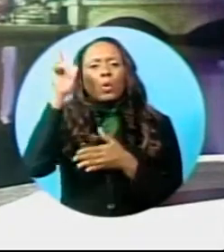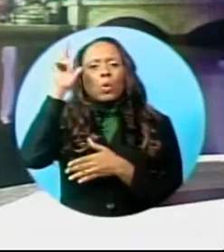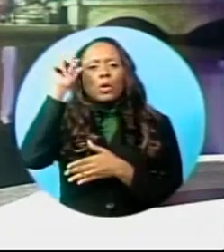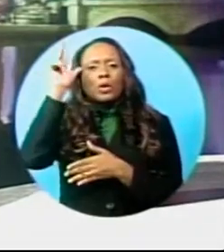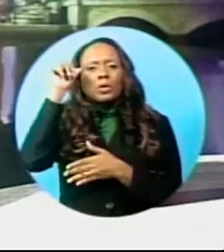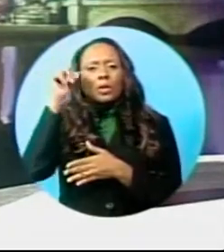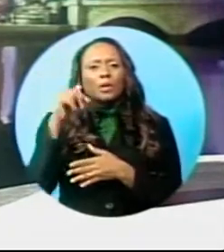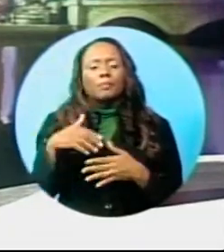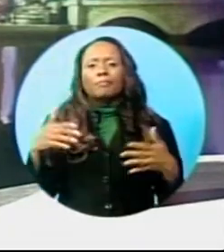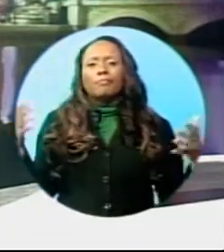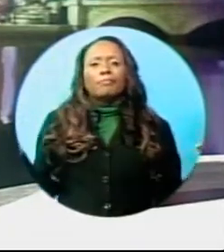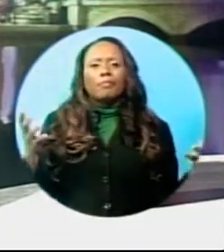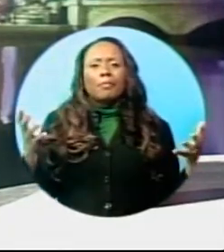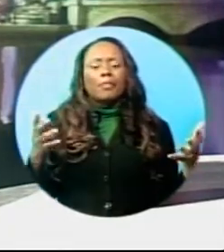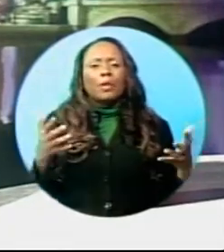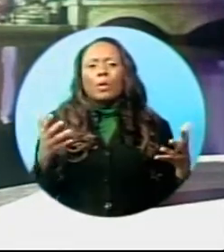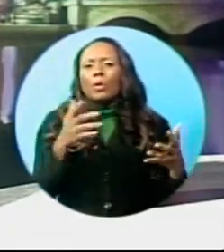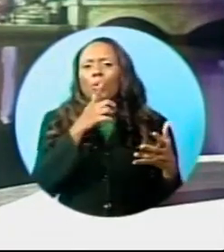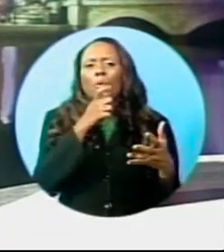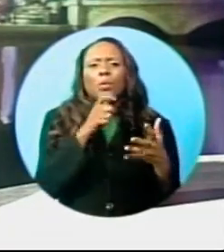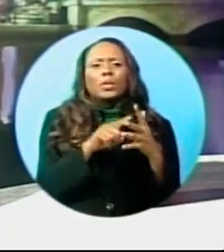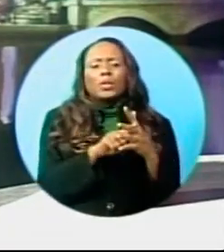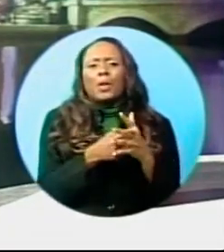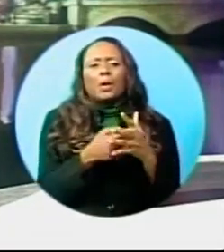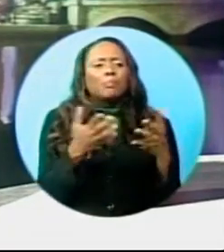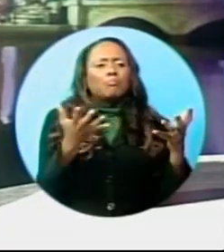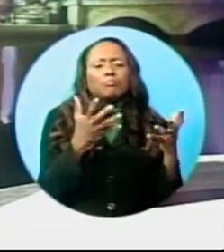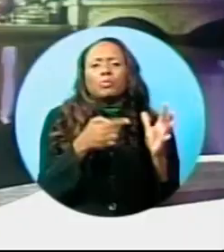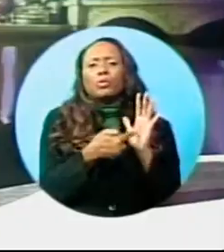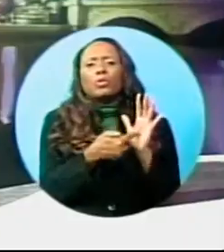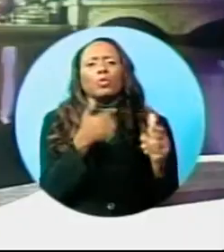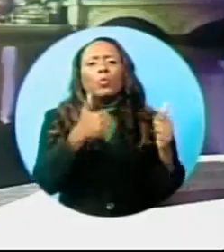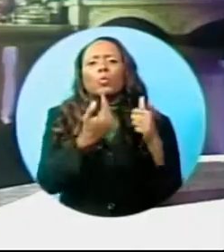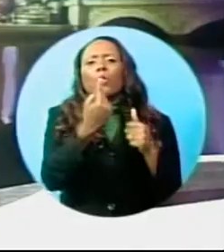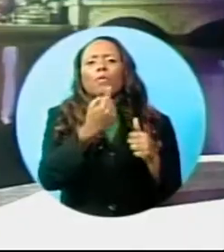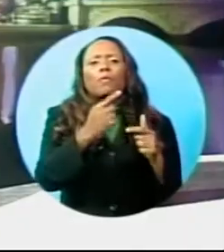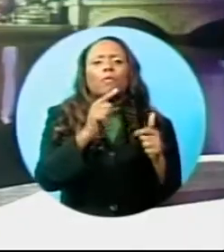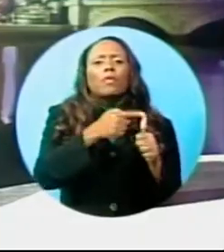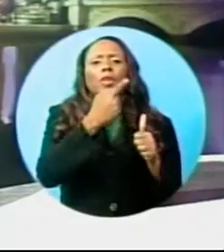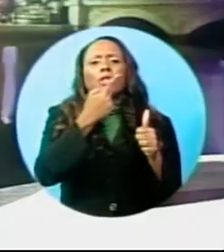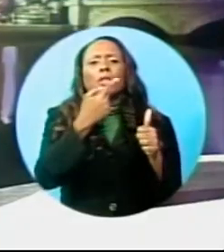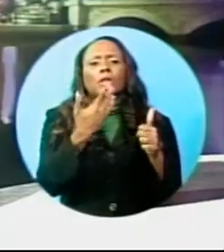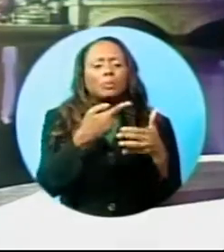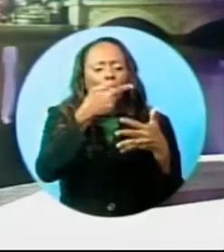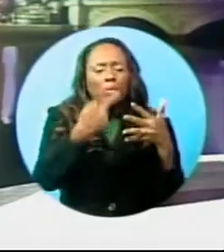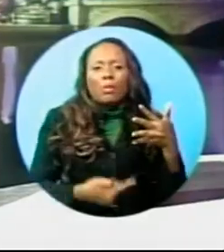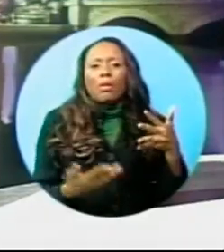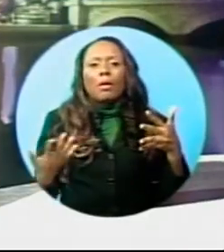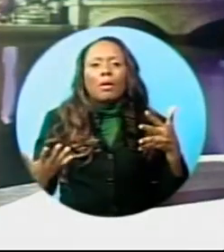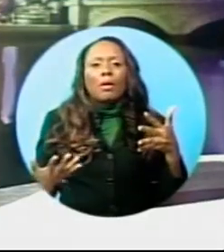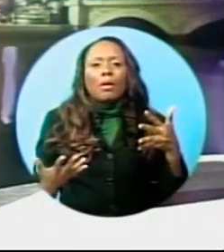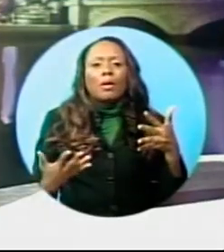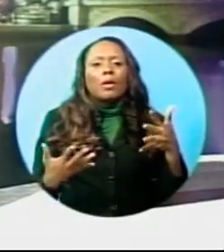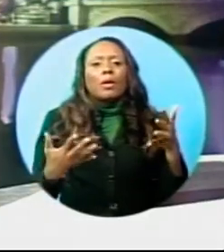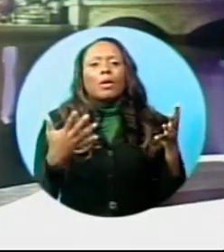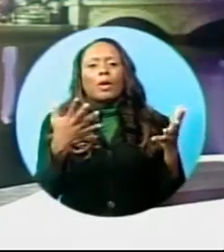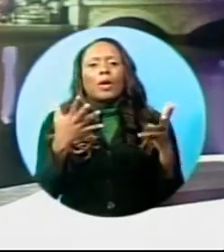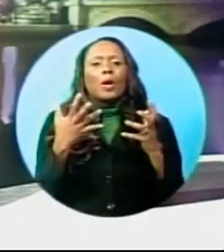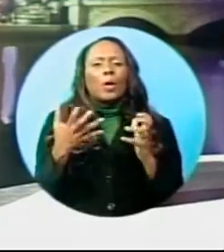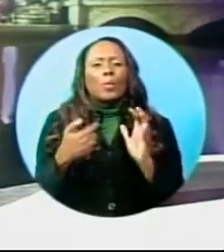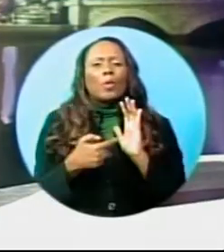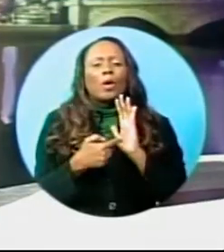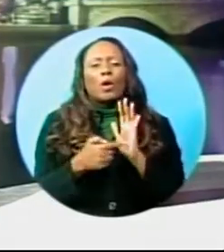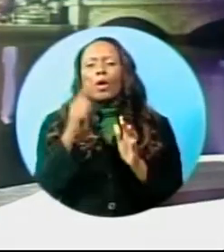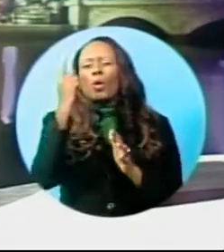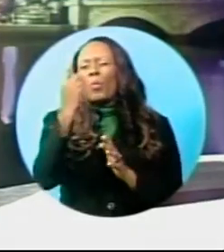where's the best place to start? Well, with last year's defending champion Sailors Creek, of course, and one of his stablemates who's looking to make his local debut